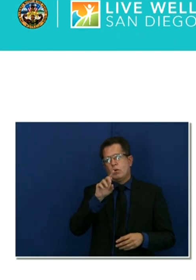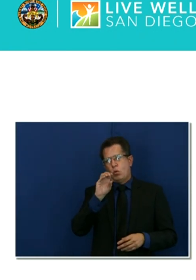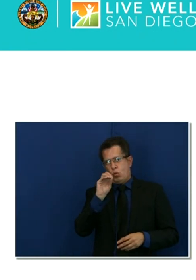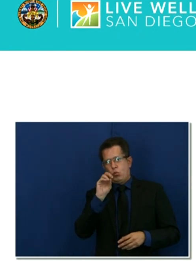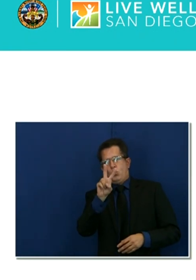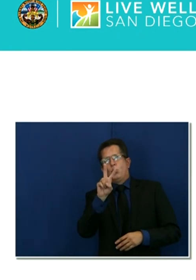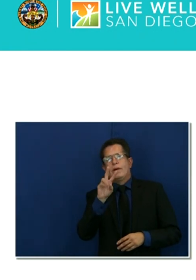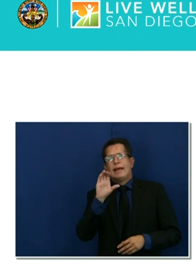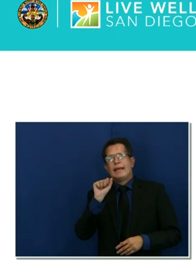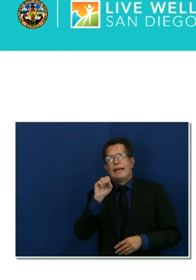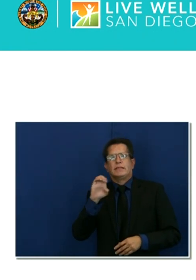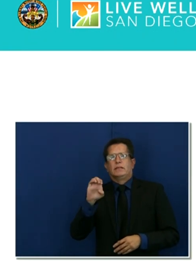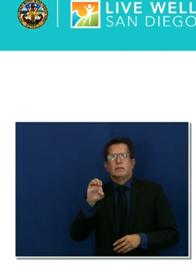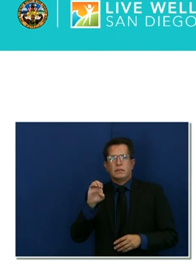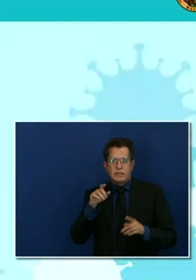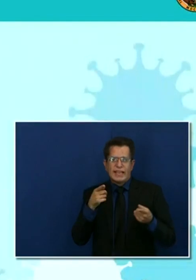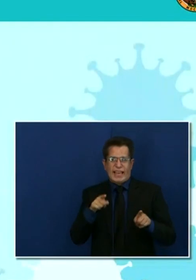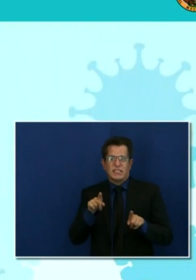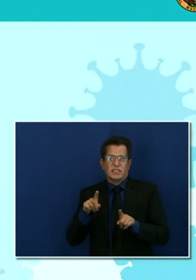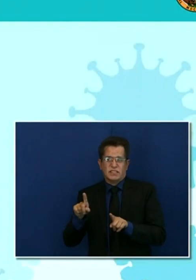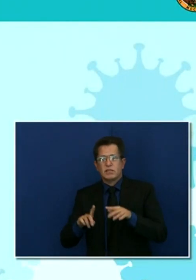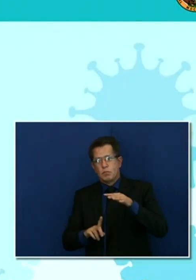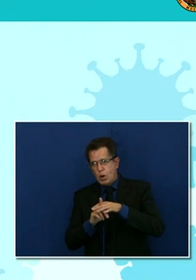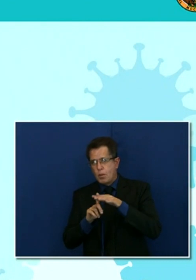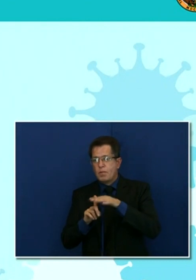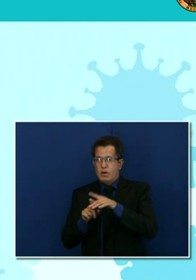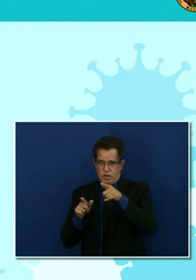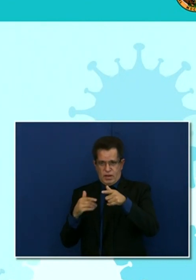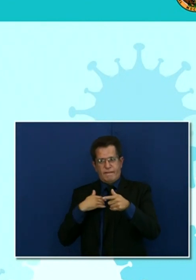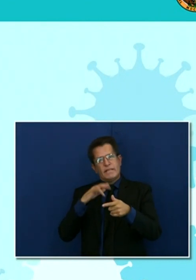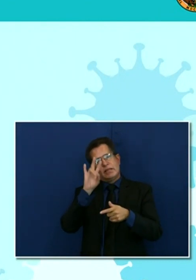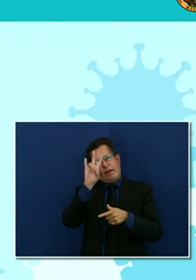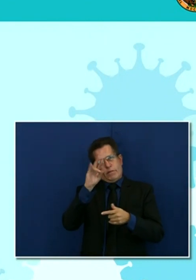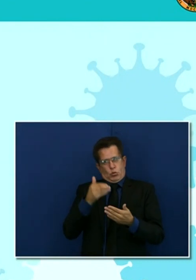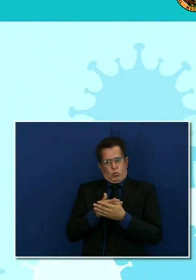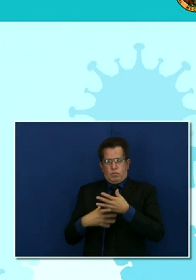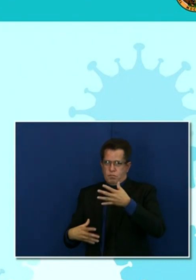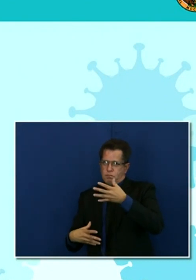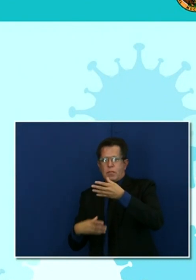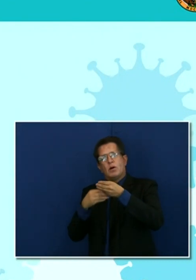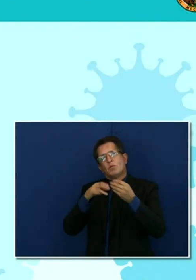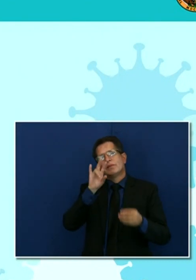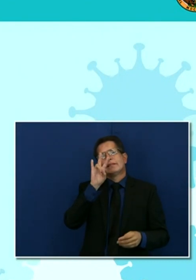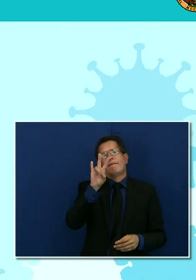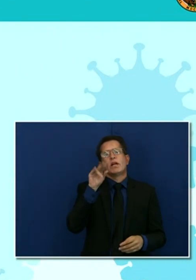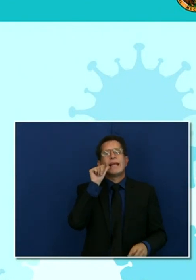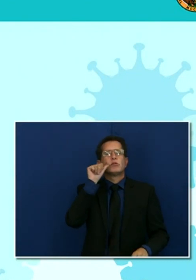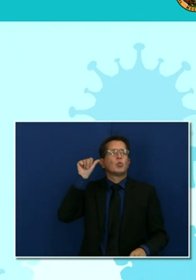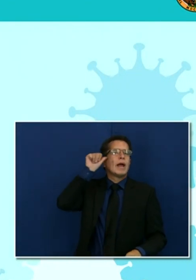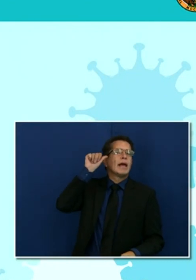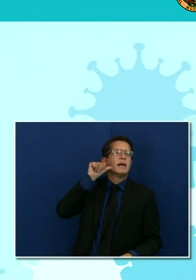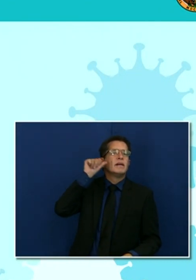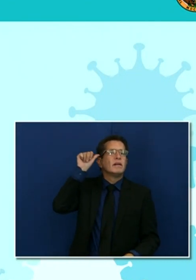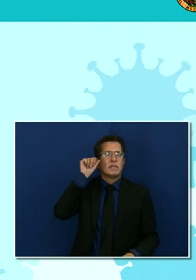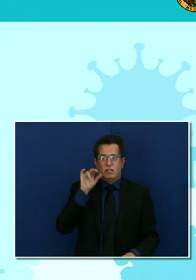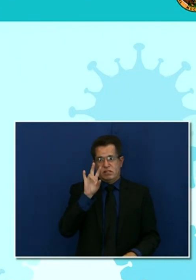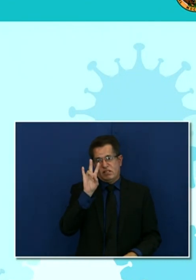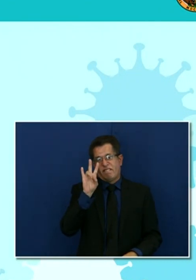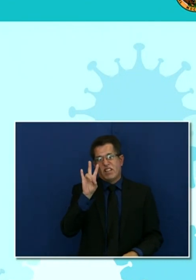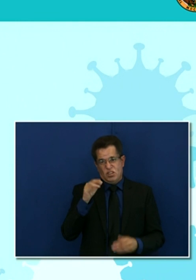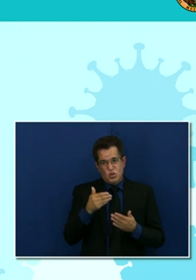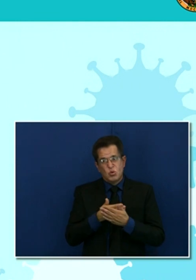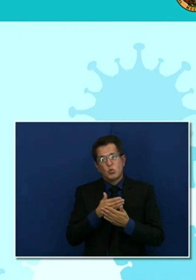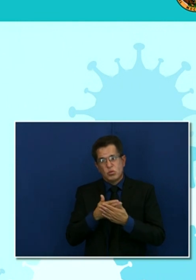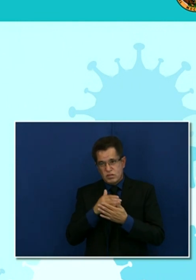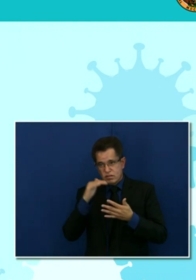102 cases. In the next slide, there were 7 additional outbreaks reported for yesterday,